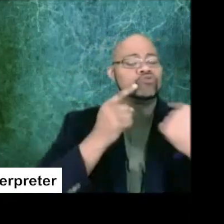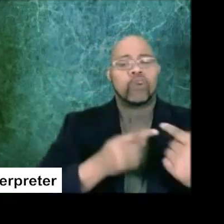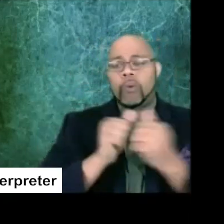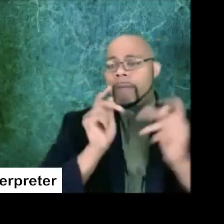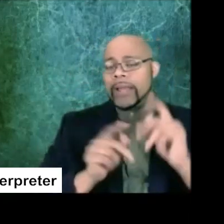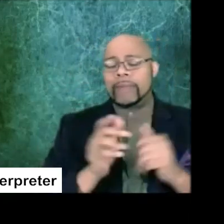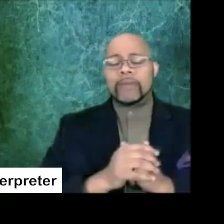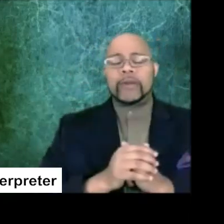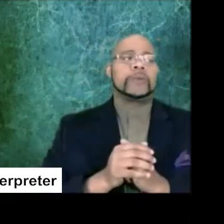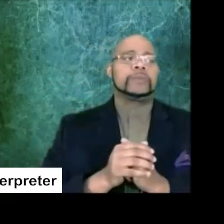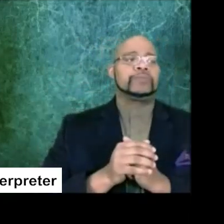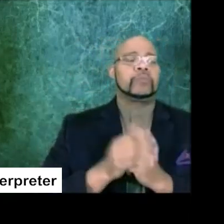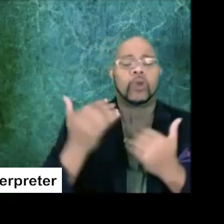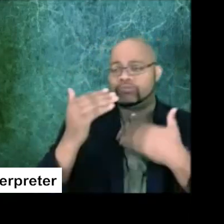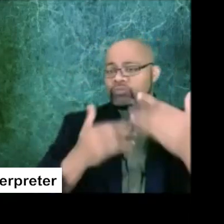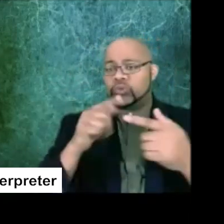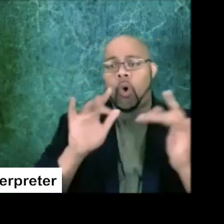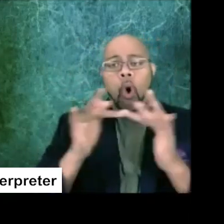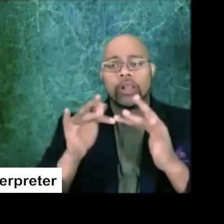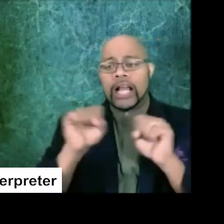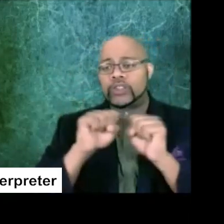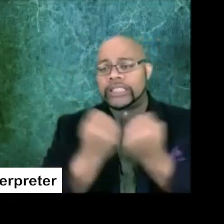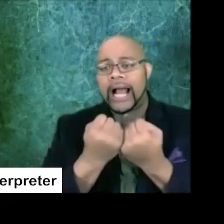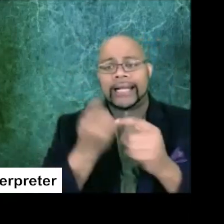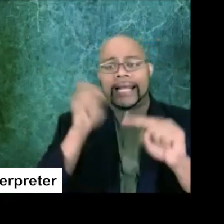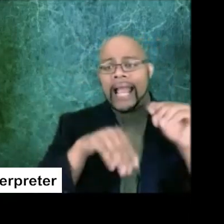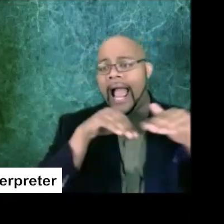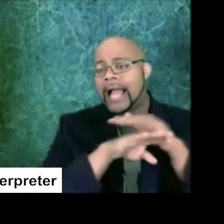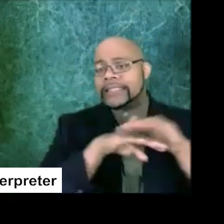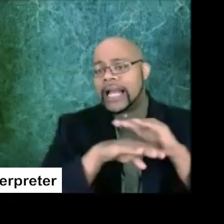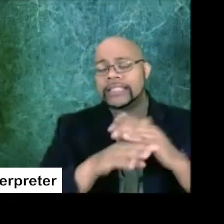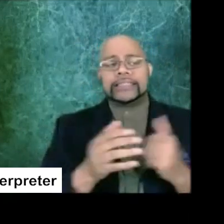who, as we move to an online society, can't access